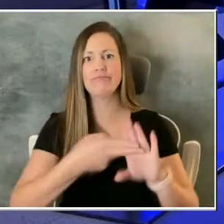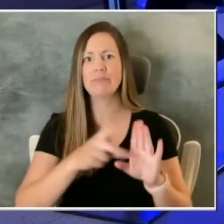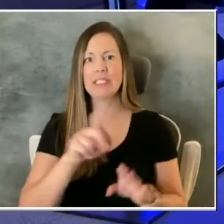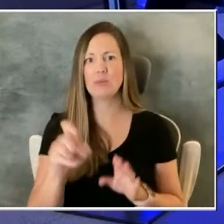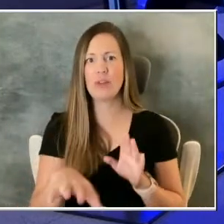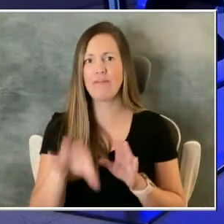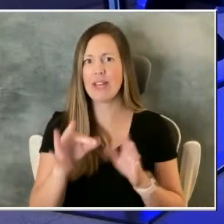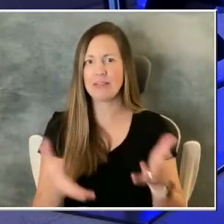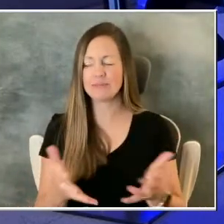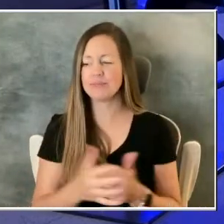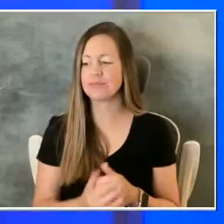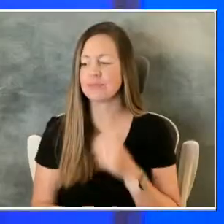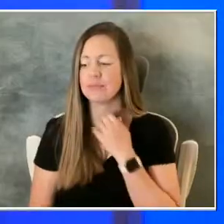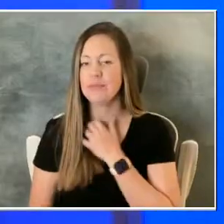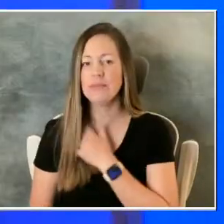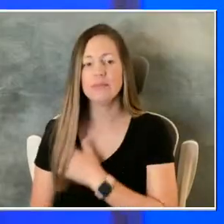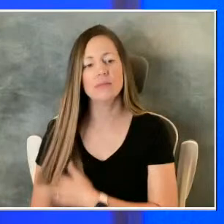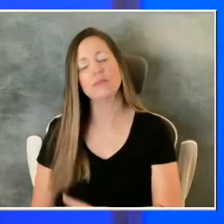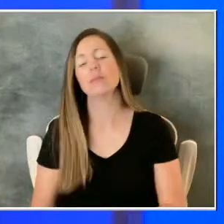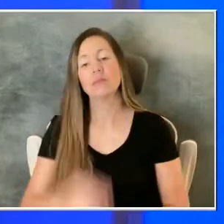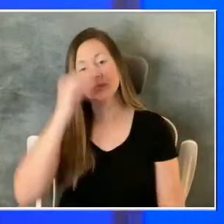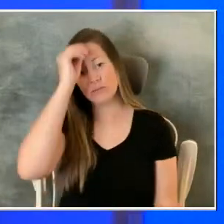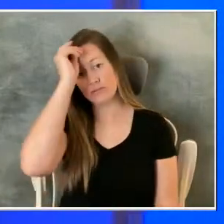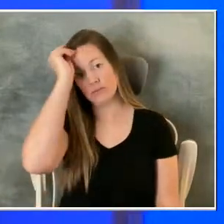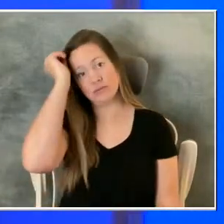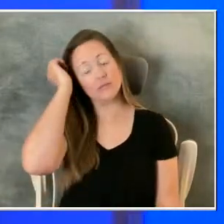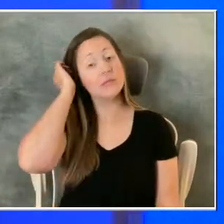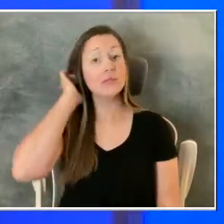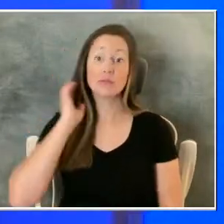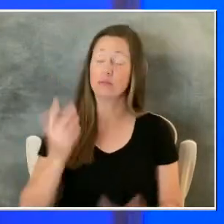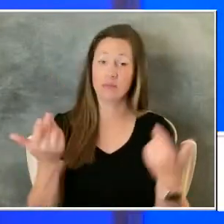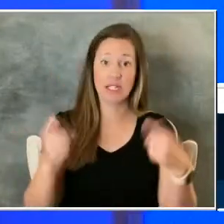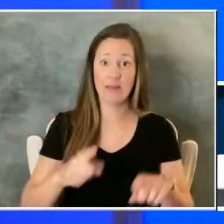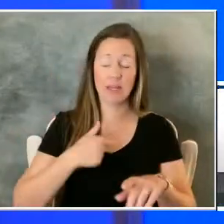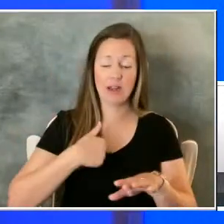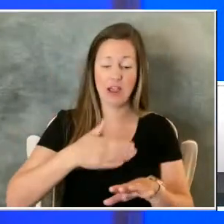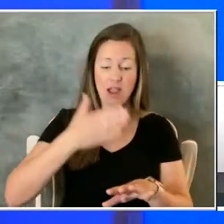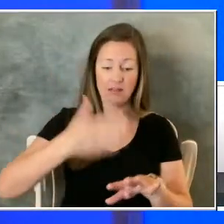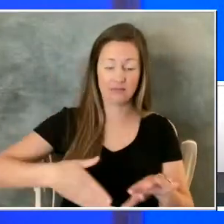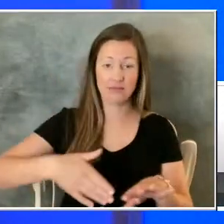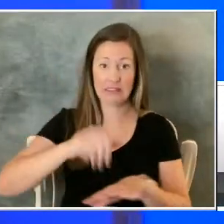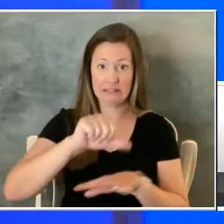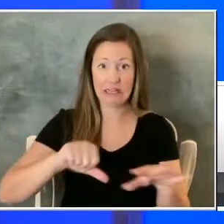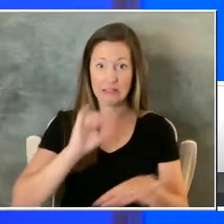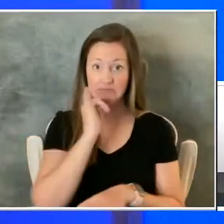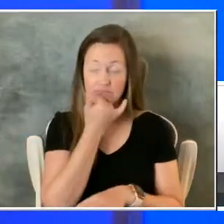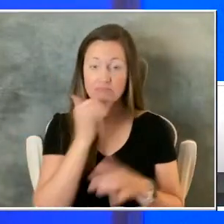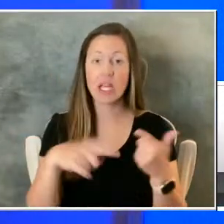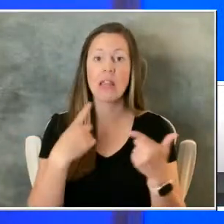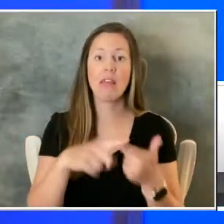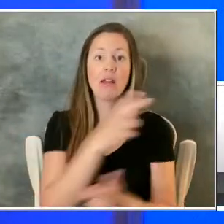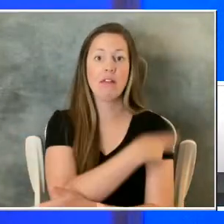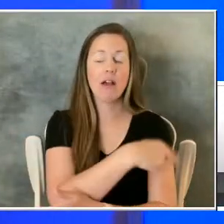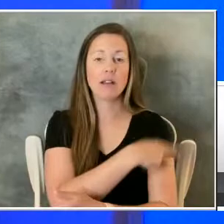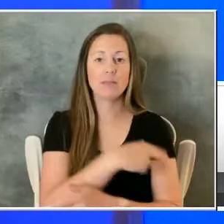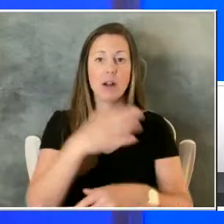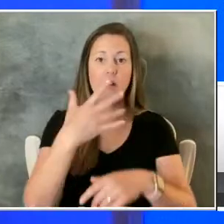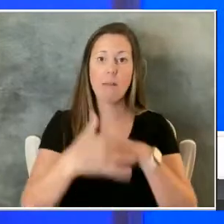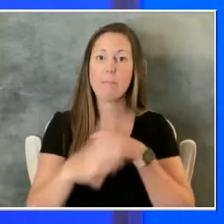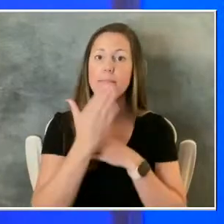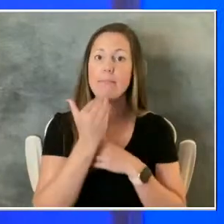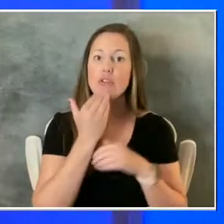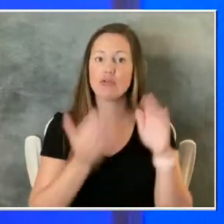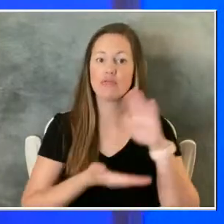was in the hospital because I'd cut my finger off, and they ran the glucose at that time, and it was above the normal.